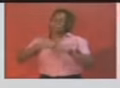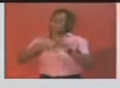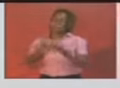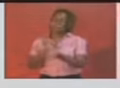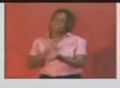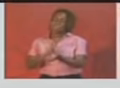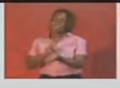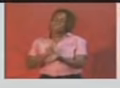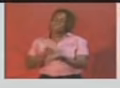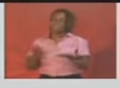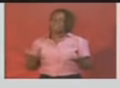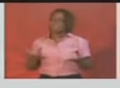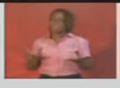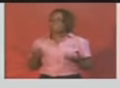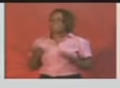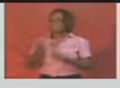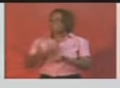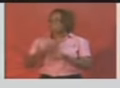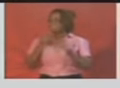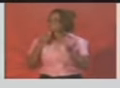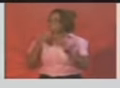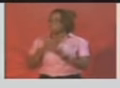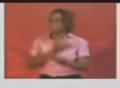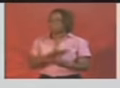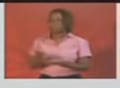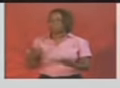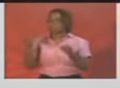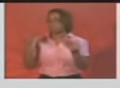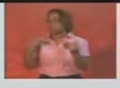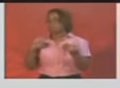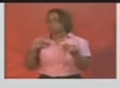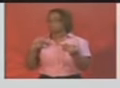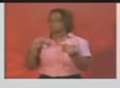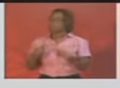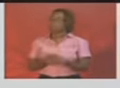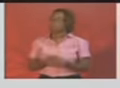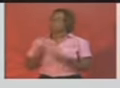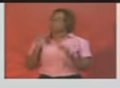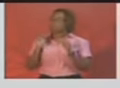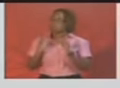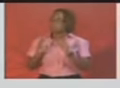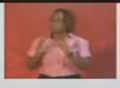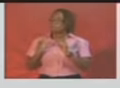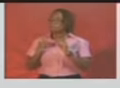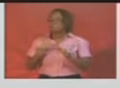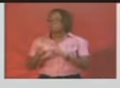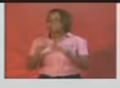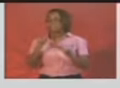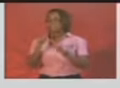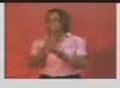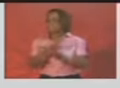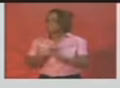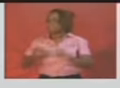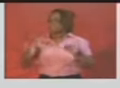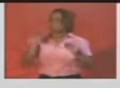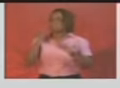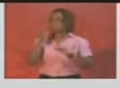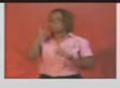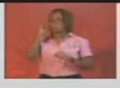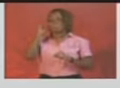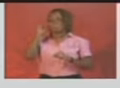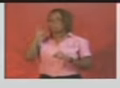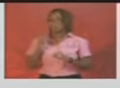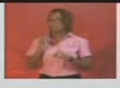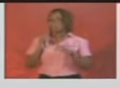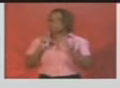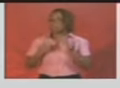for your participation. I hope you continue to stay safe within your household bubble and enjoy the many carnival events